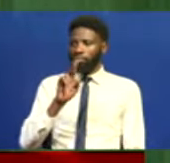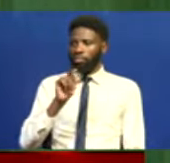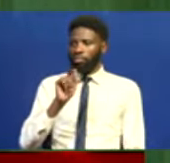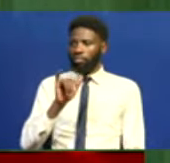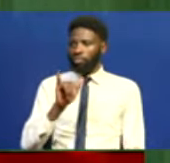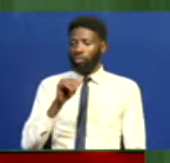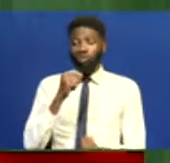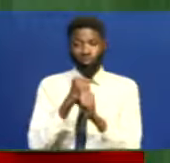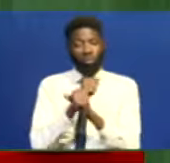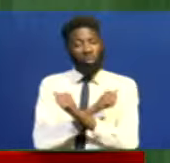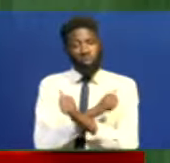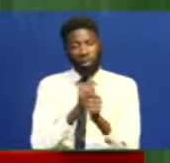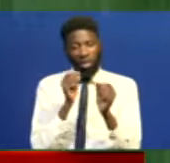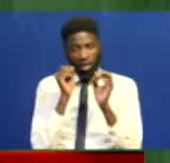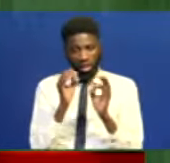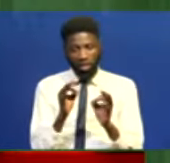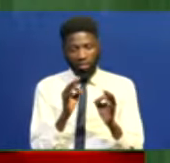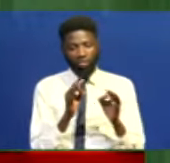employers, when